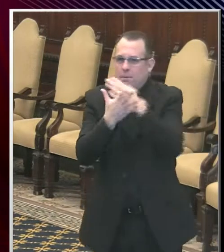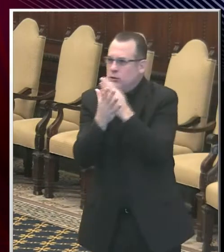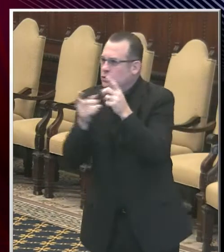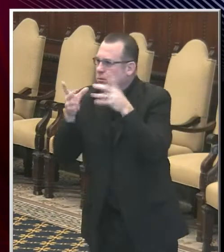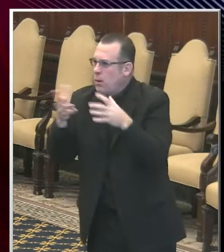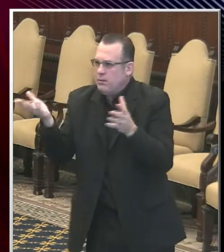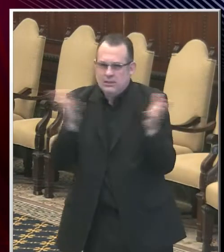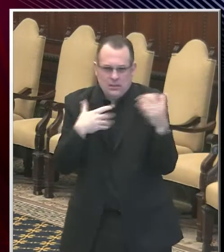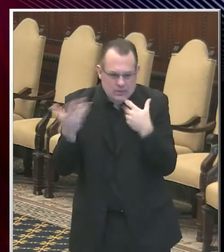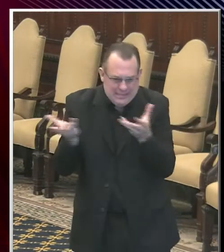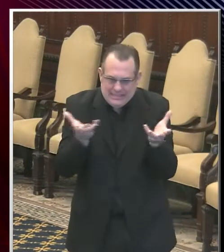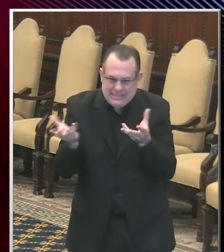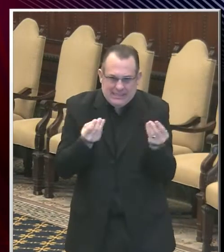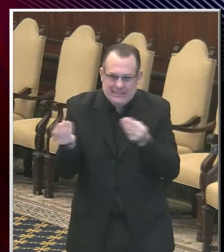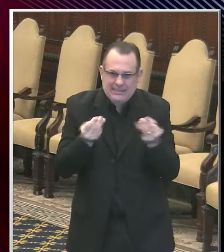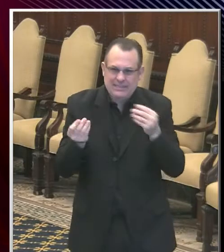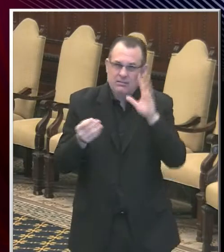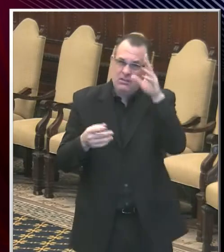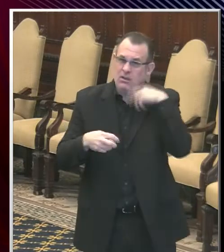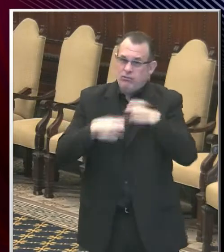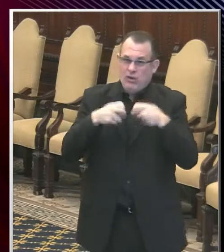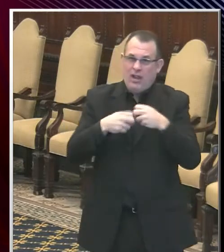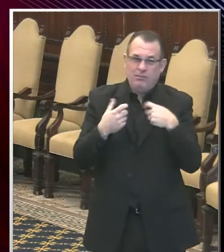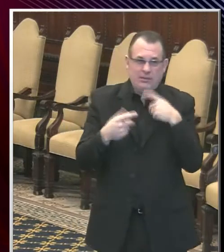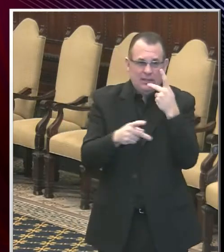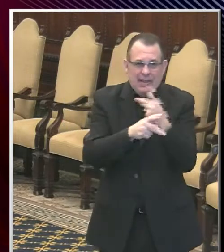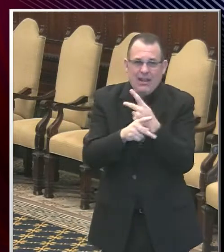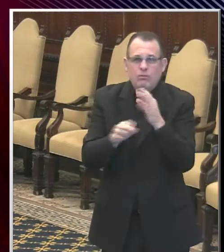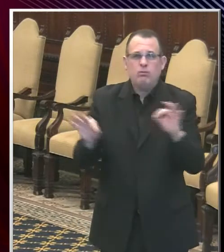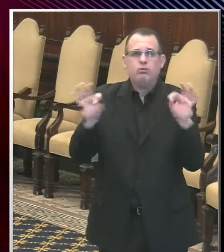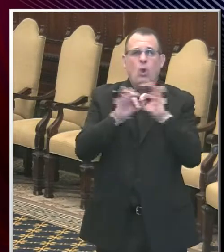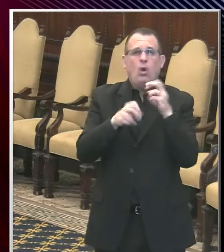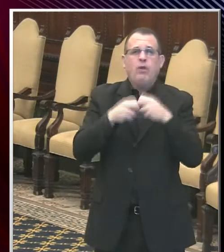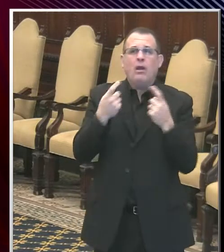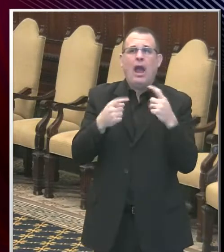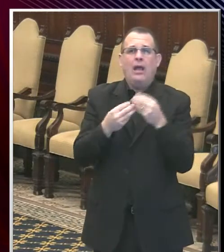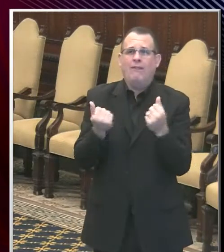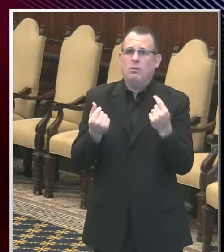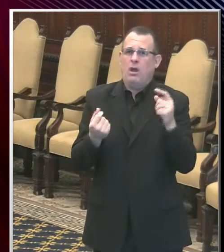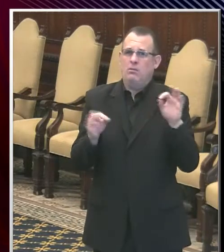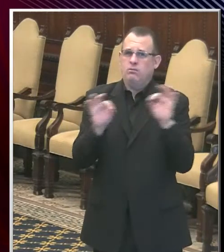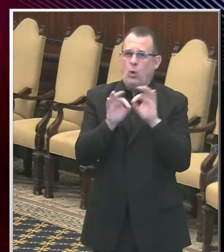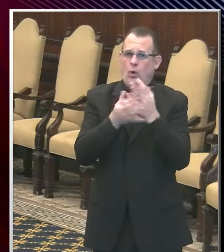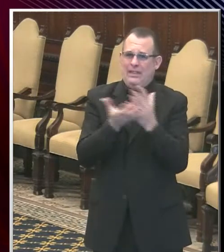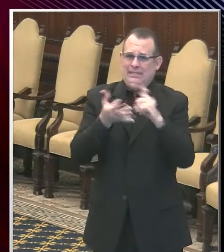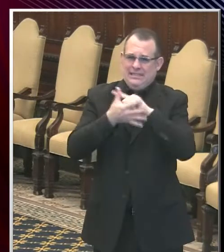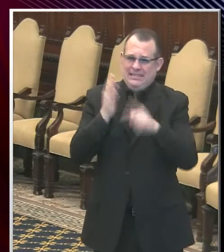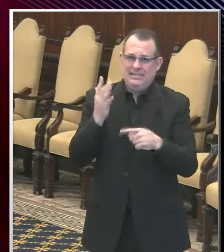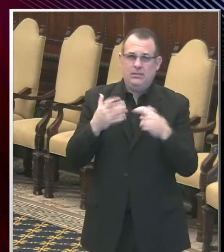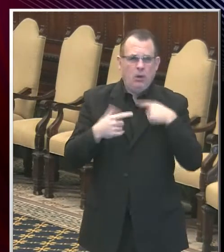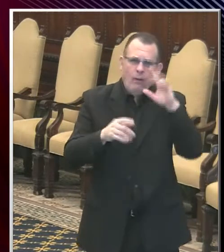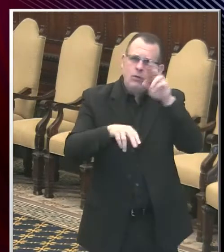high problem taken care of. Certainly council is our partner in this, and we are always interested in their